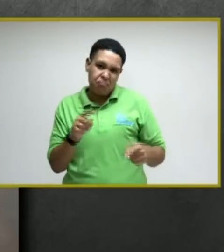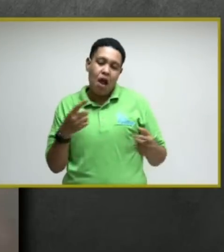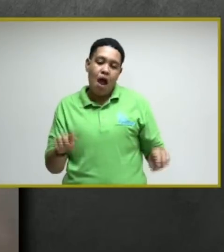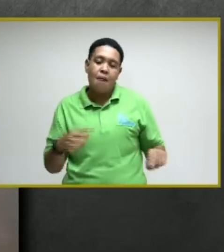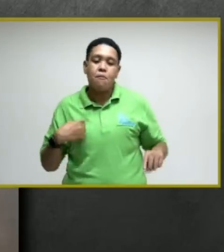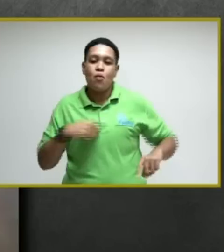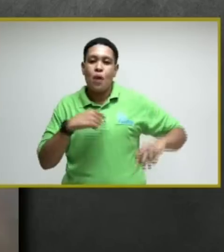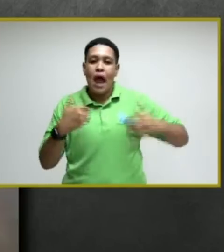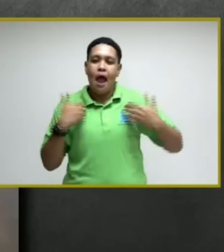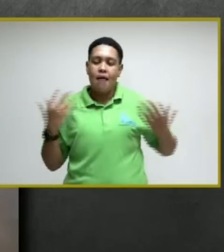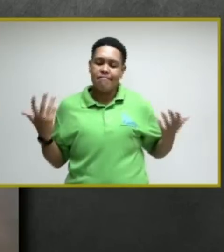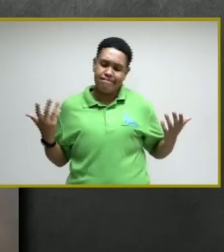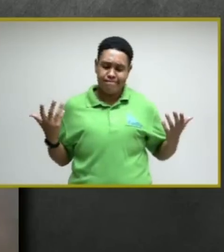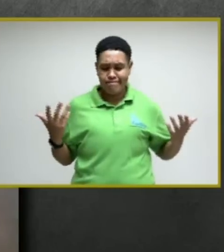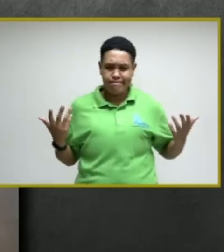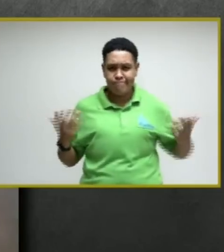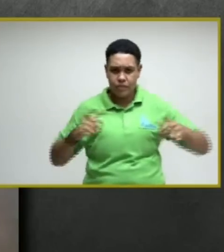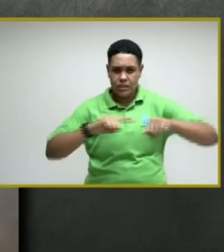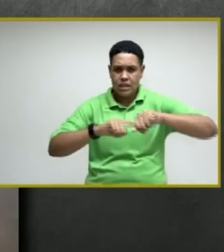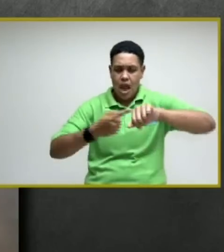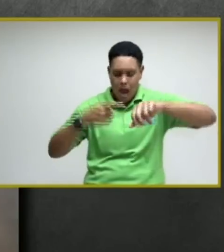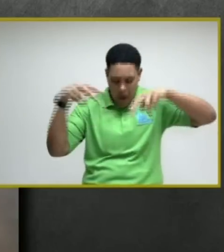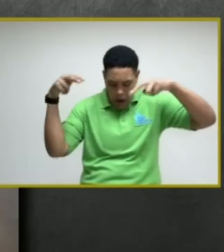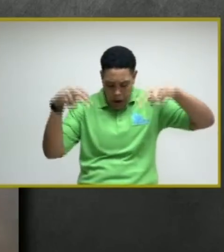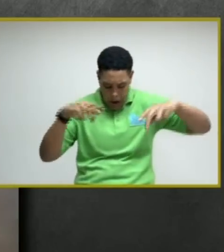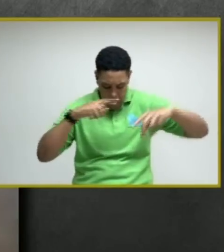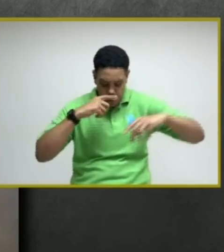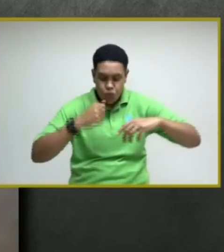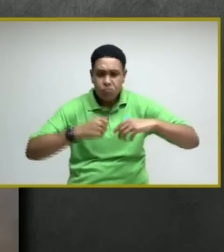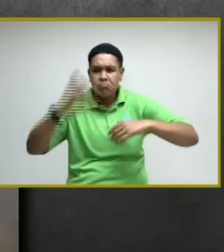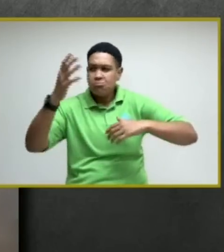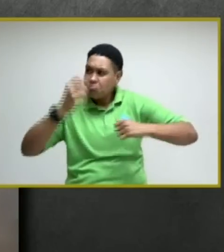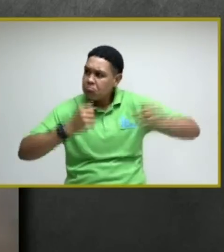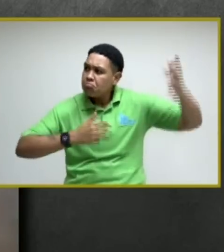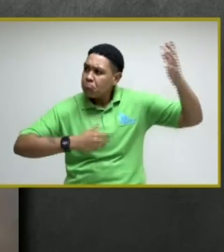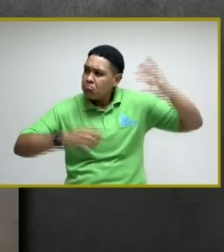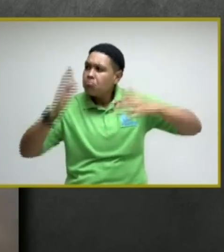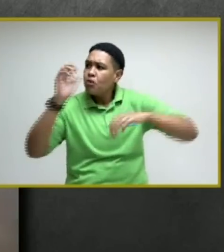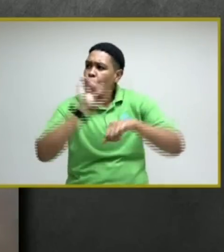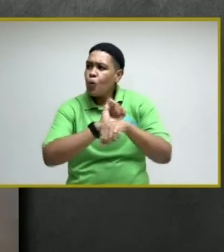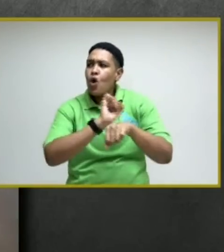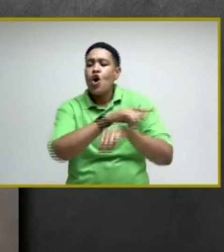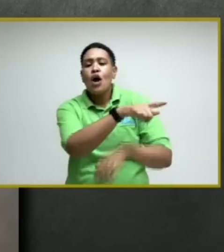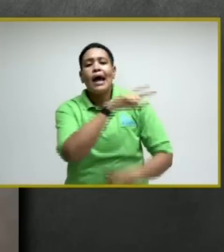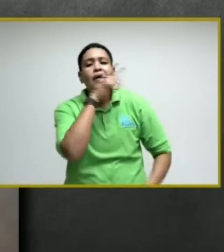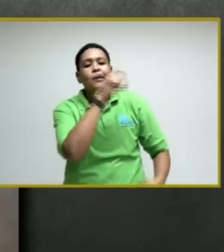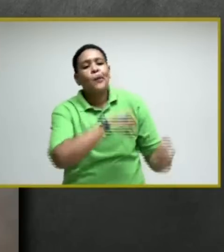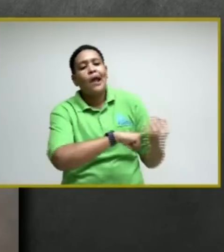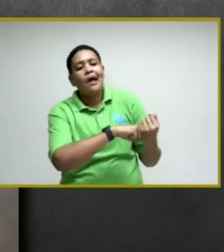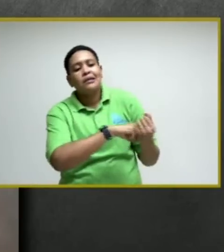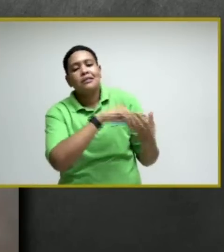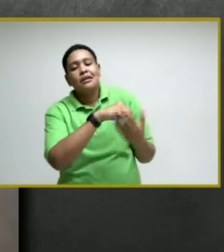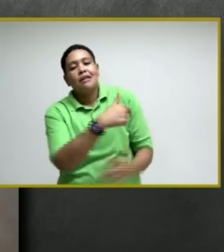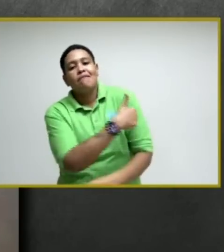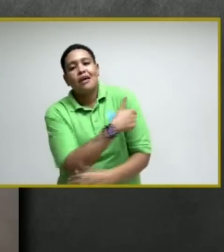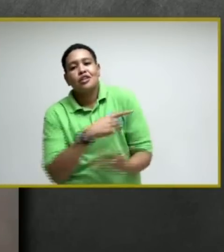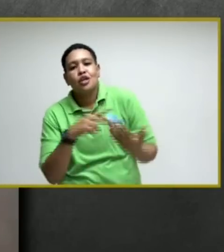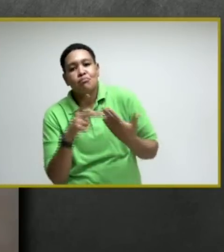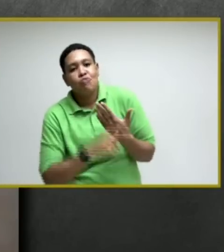We have started to deploy, and they will so be assisting in the vaccination